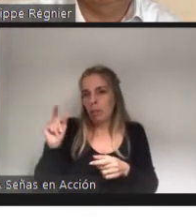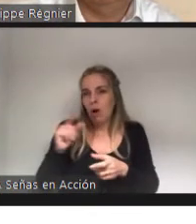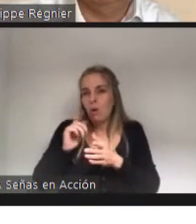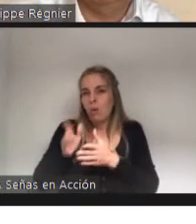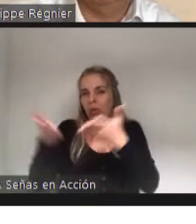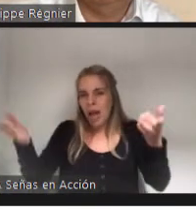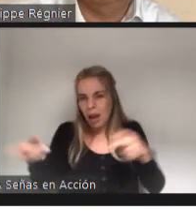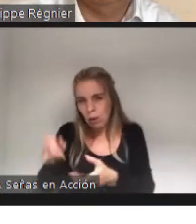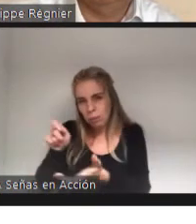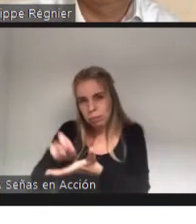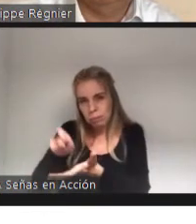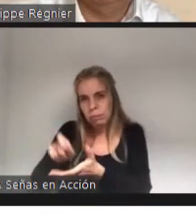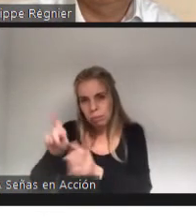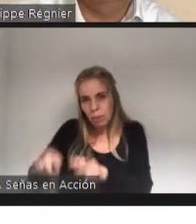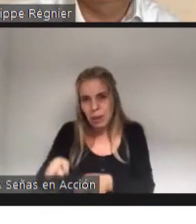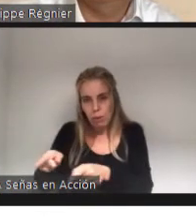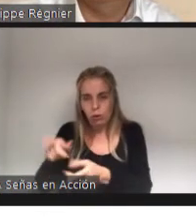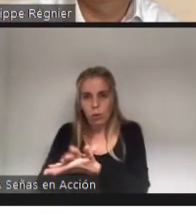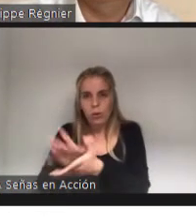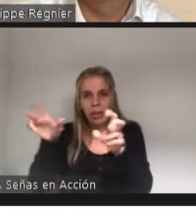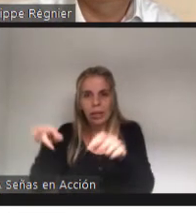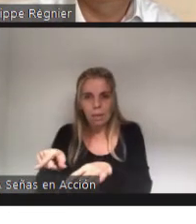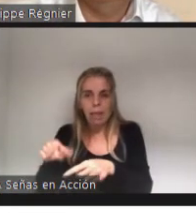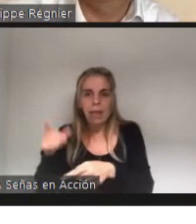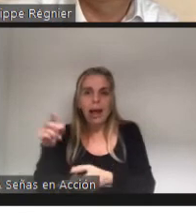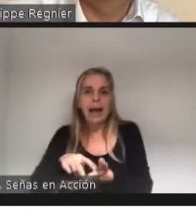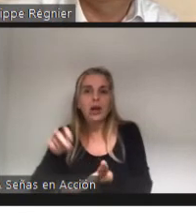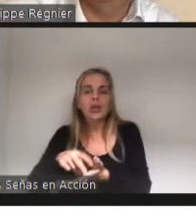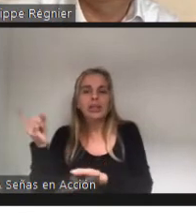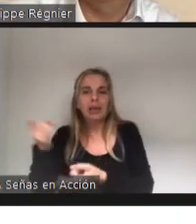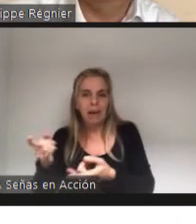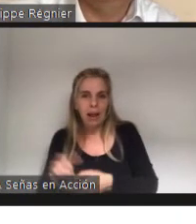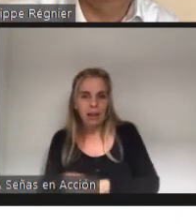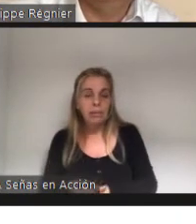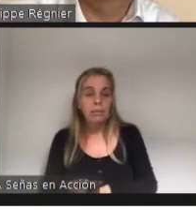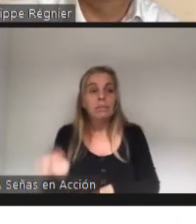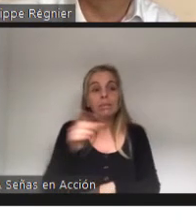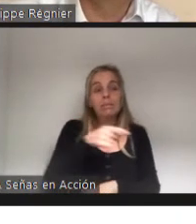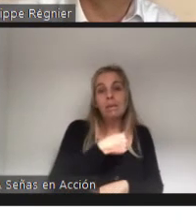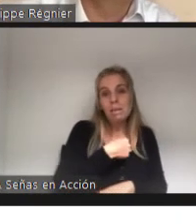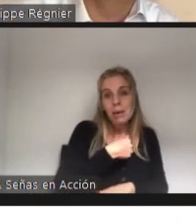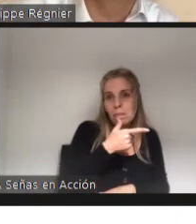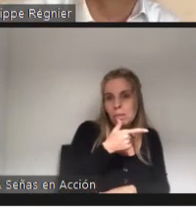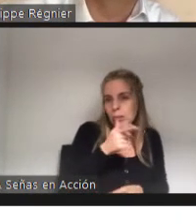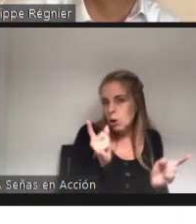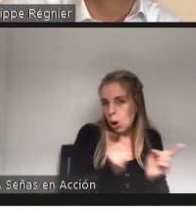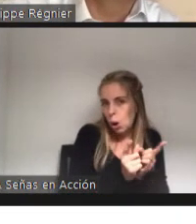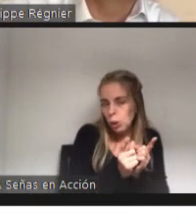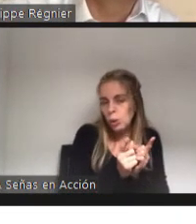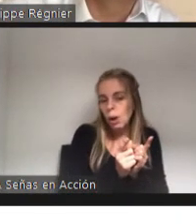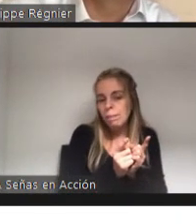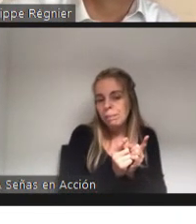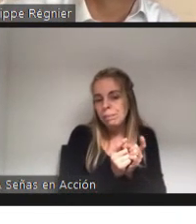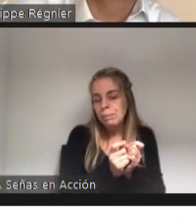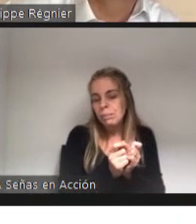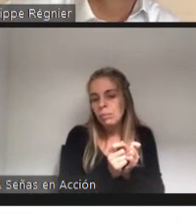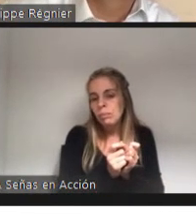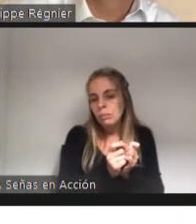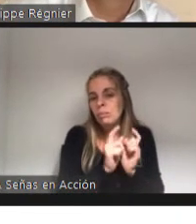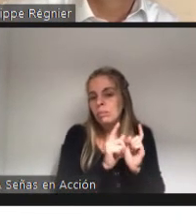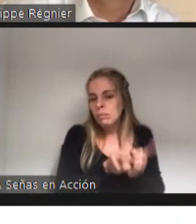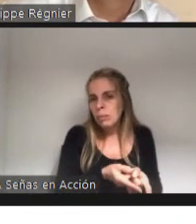same opinion. There was a report that got published about that. Very briefly, I should say